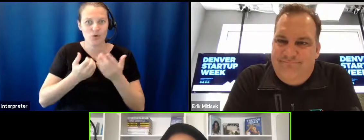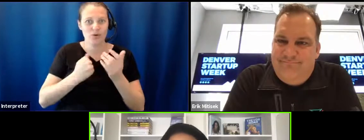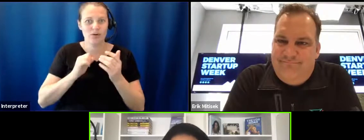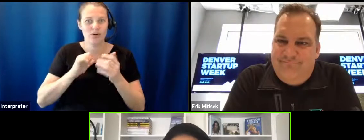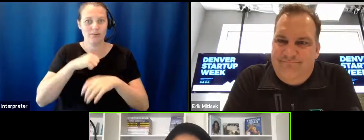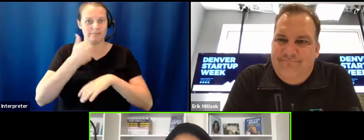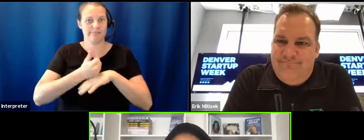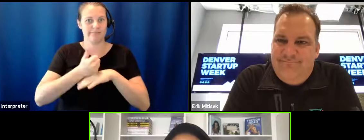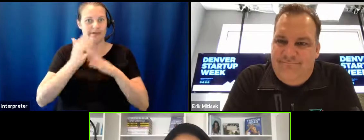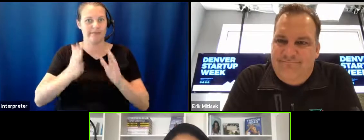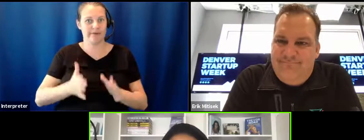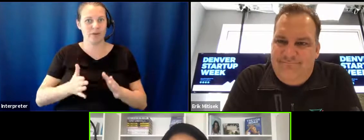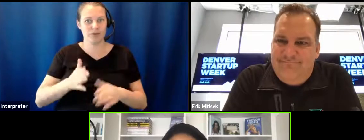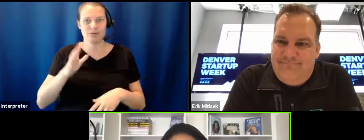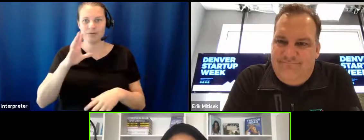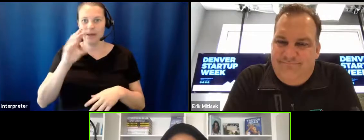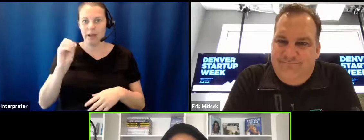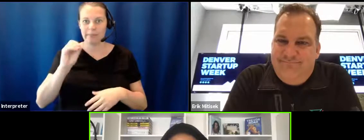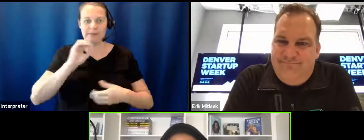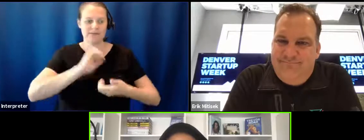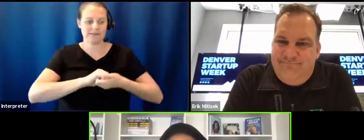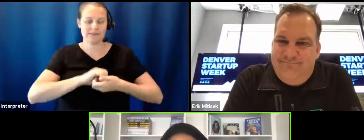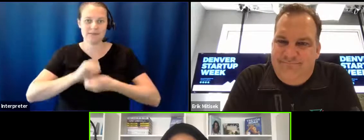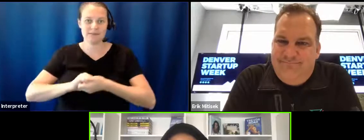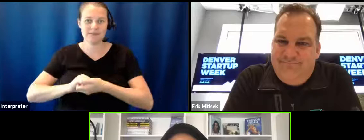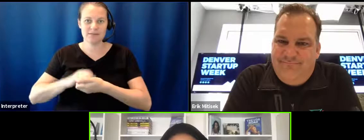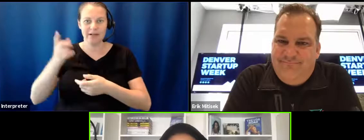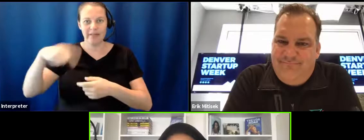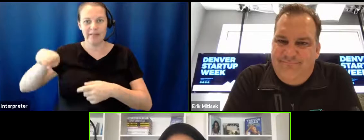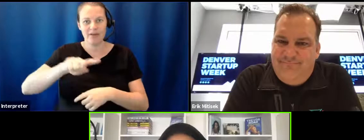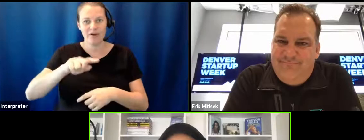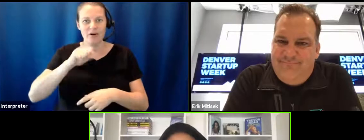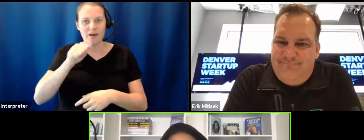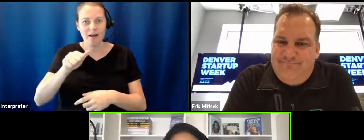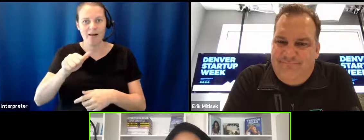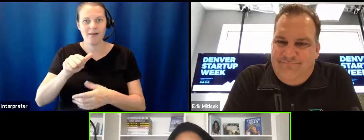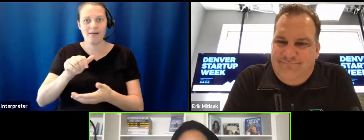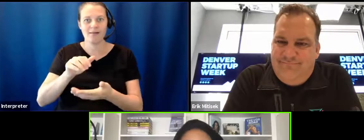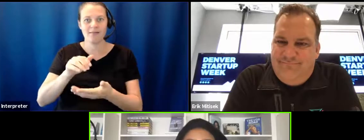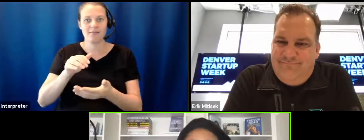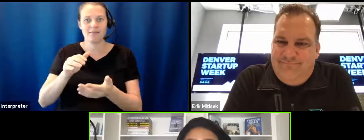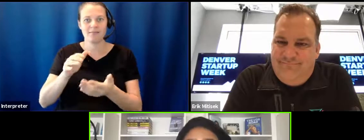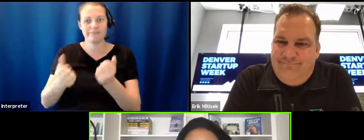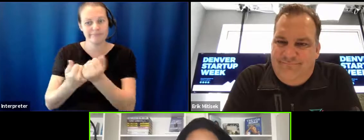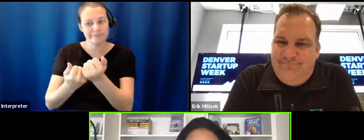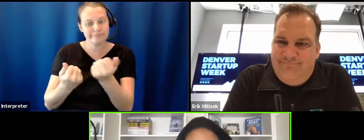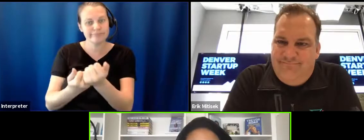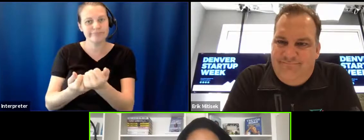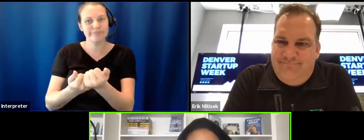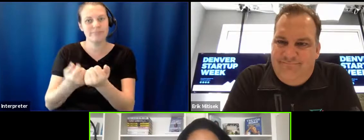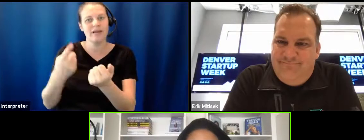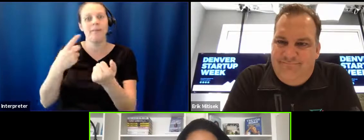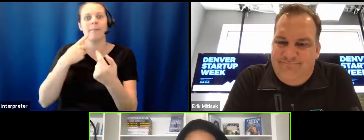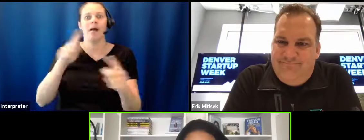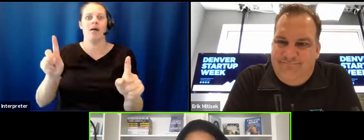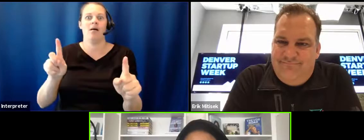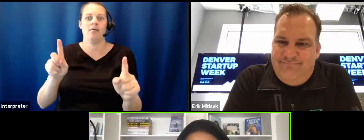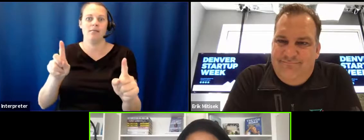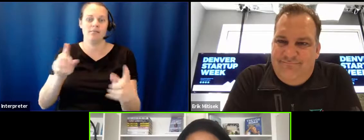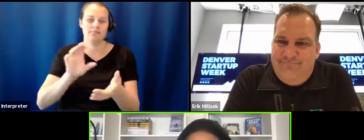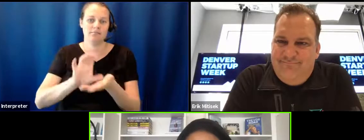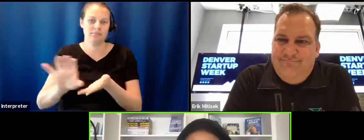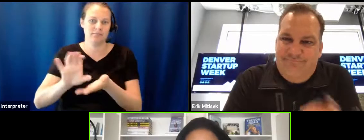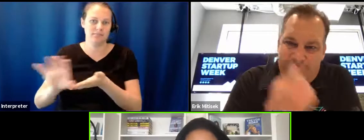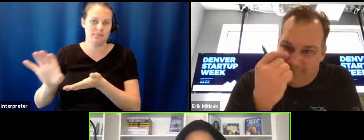have been overlooked for so long, finally getting, you know, their shine and getting their due. And also, you know, competitively